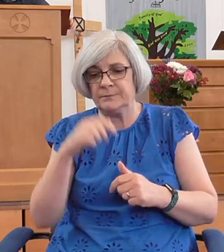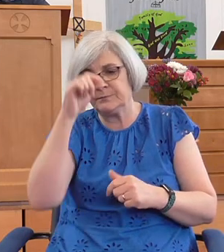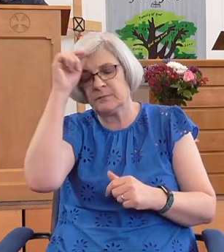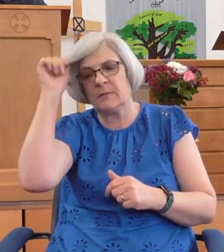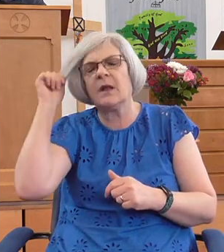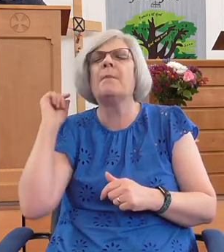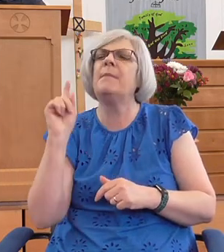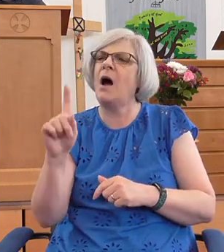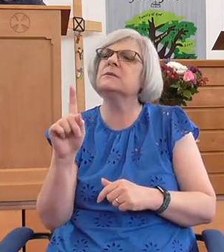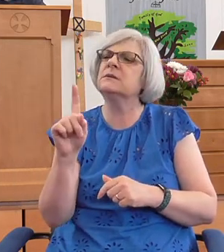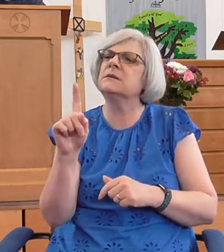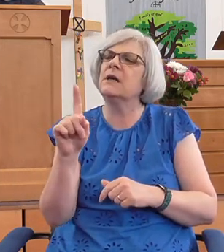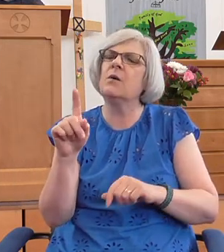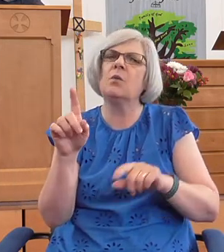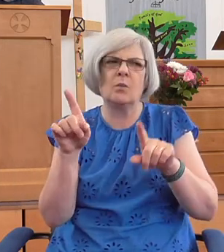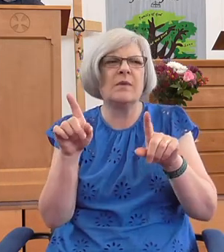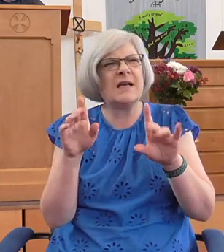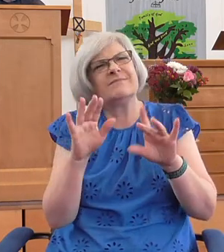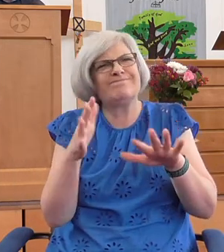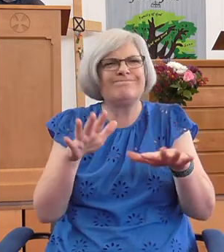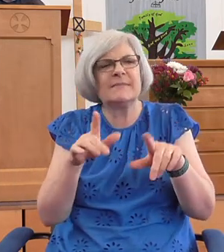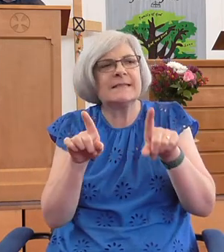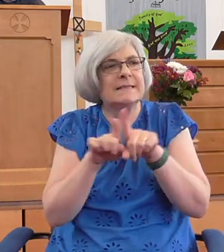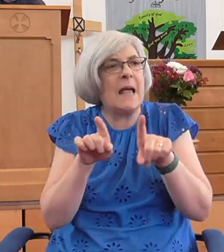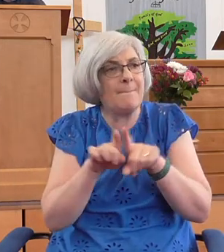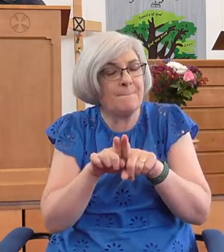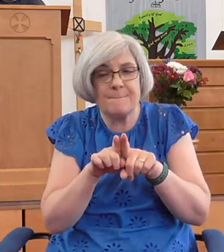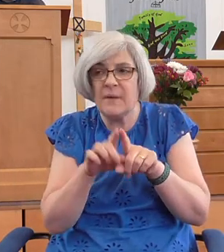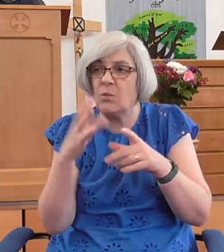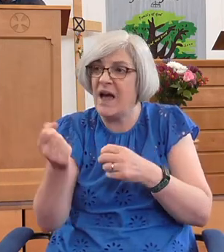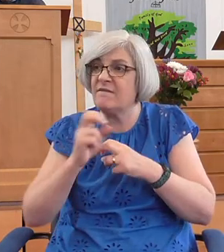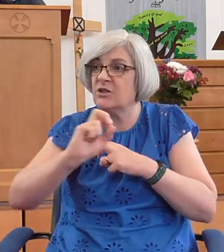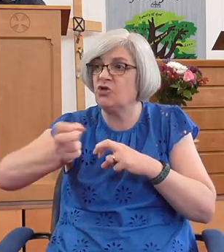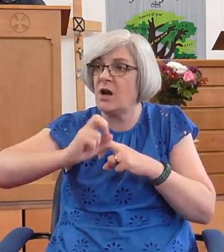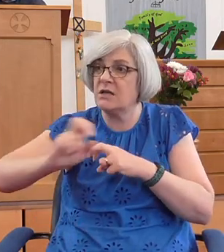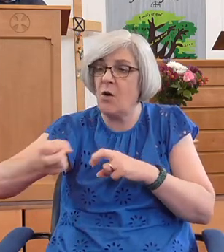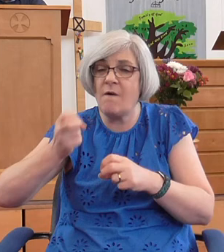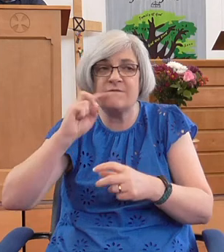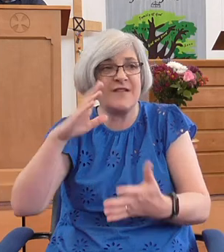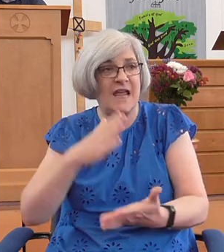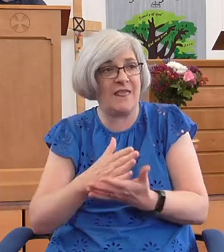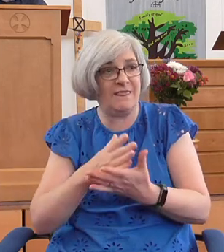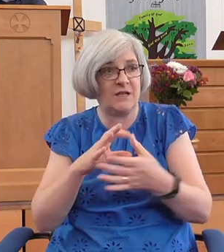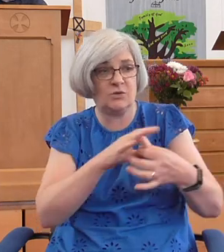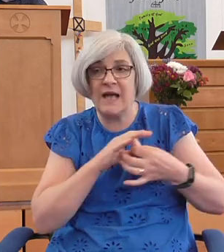But just like all of them, we are in this journey of faith together.